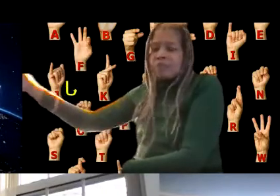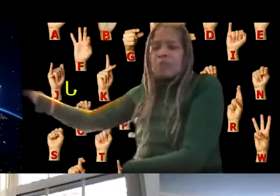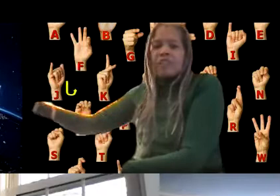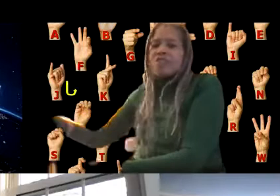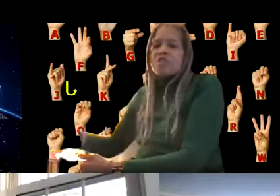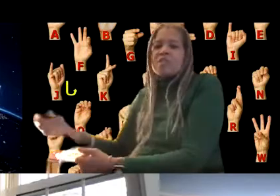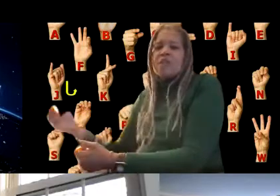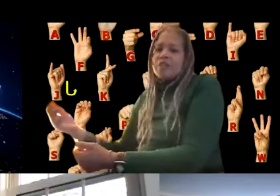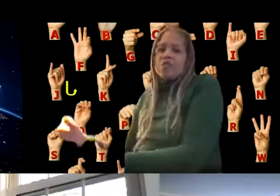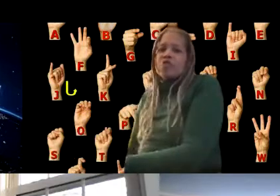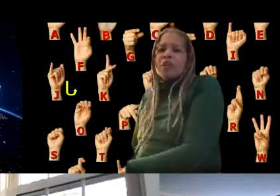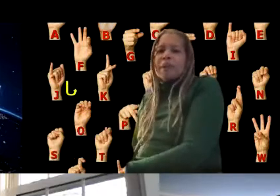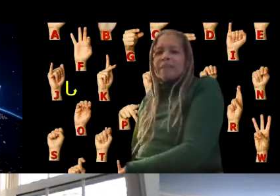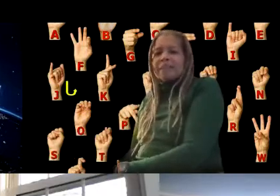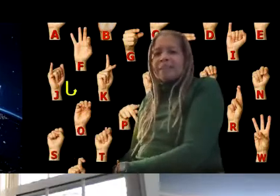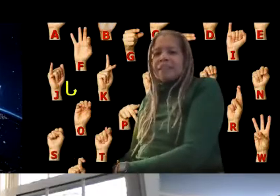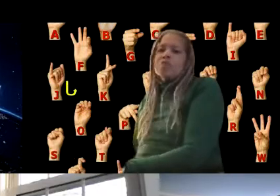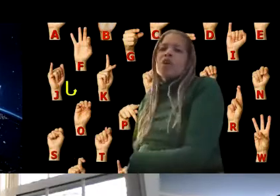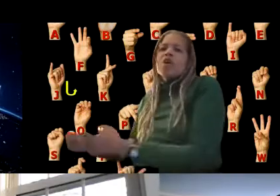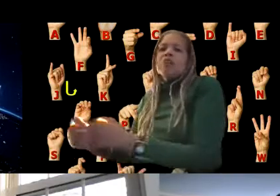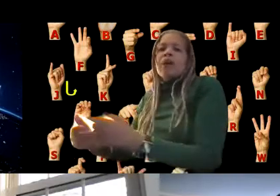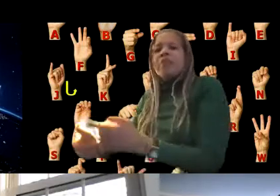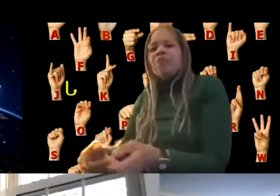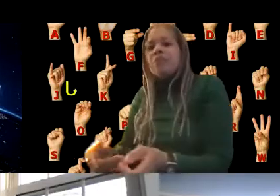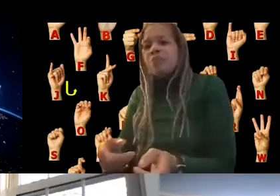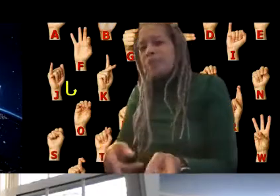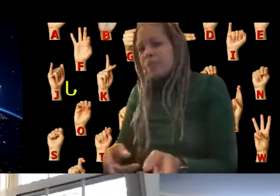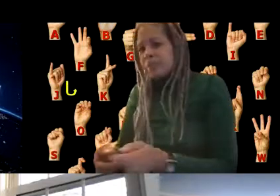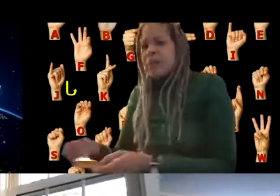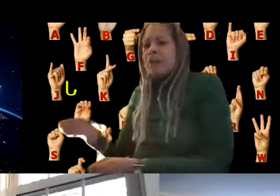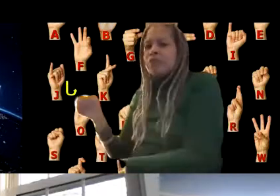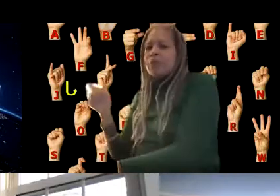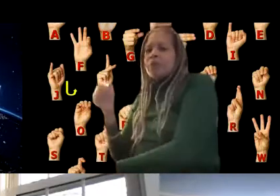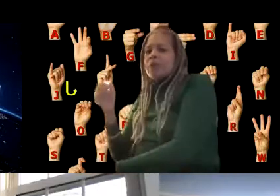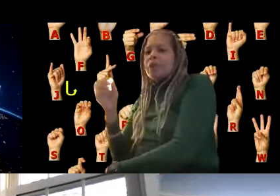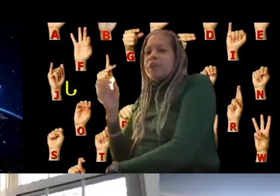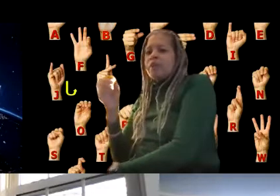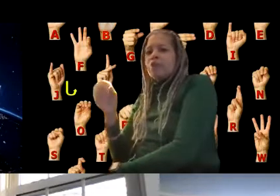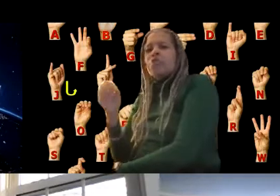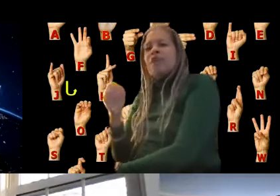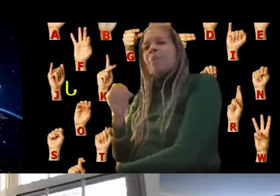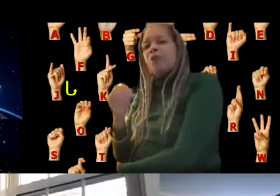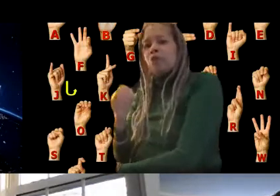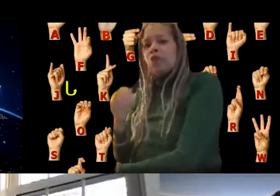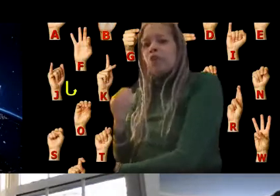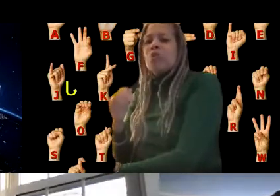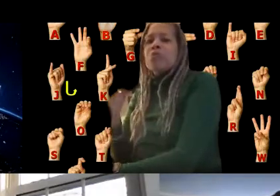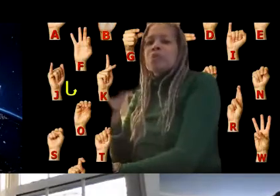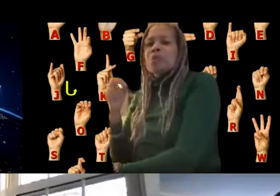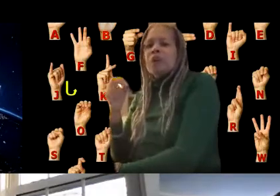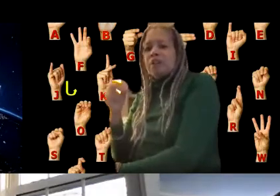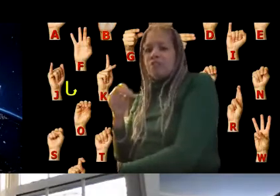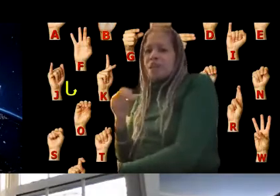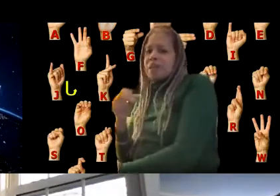a different religion, and you just automatically said yes. So I leave you with this. So when you think about your